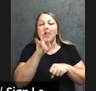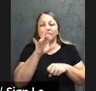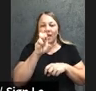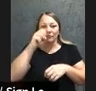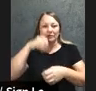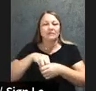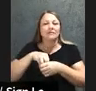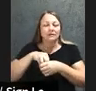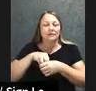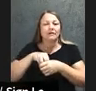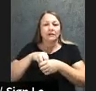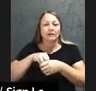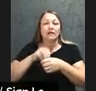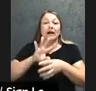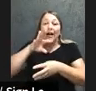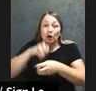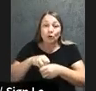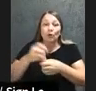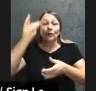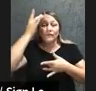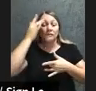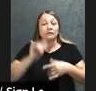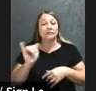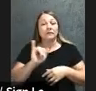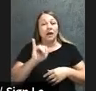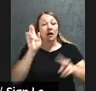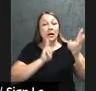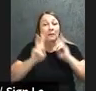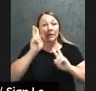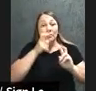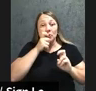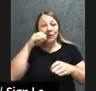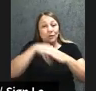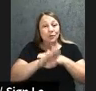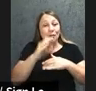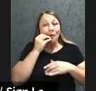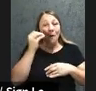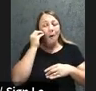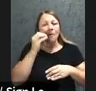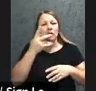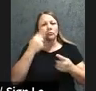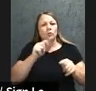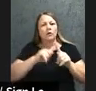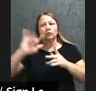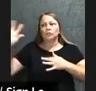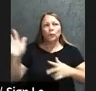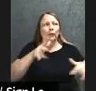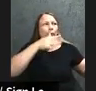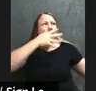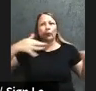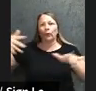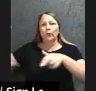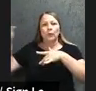COVID-19. So if a guest visits your home, improving the ventilation or the airflow in your home can help prevent the virus particles